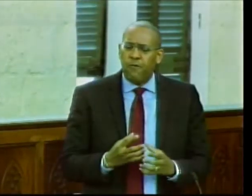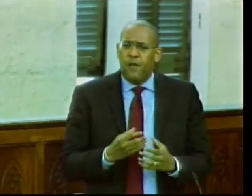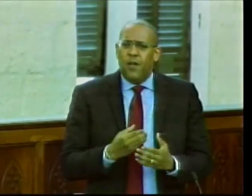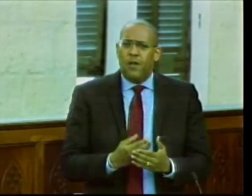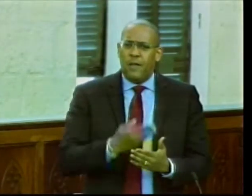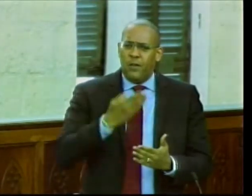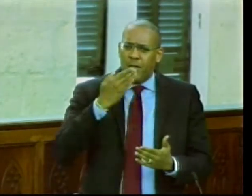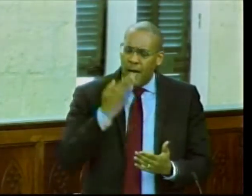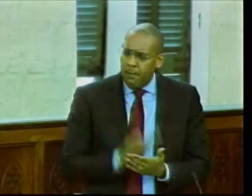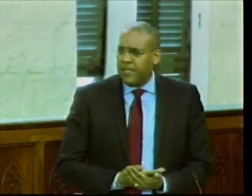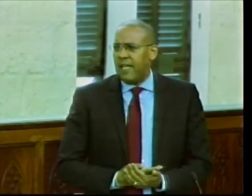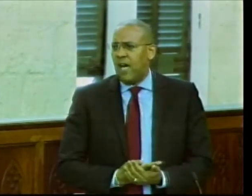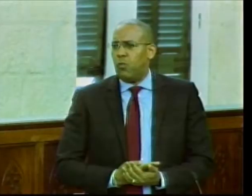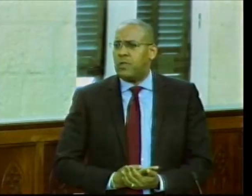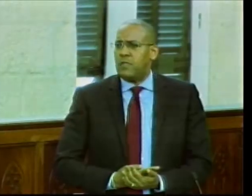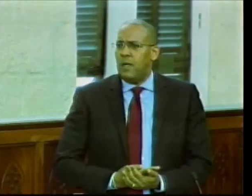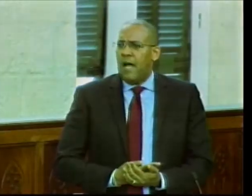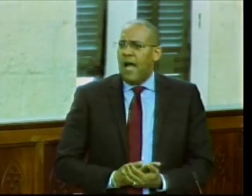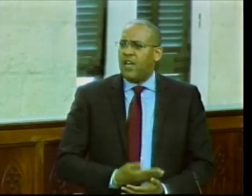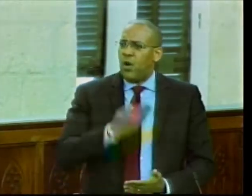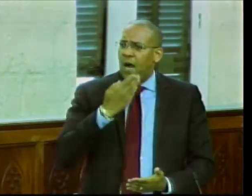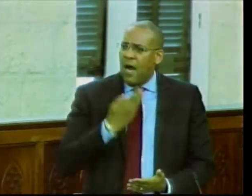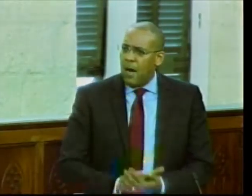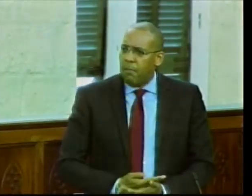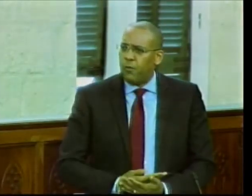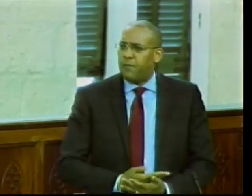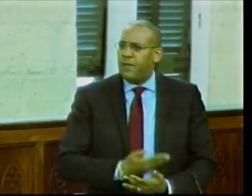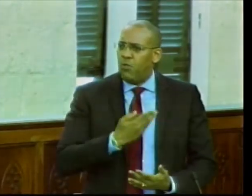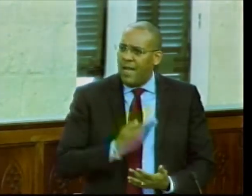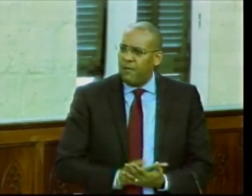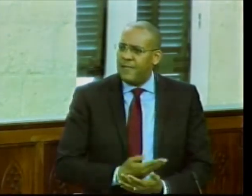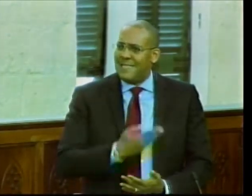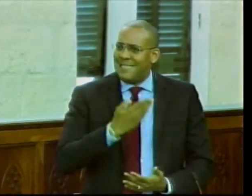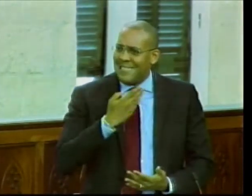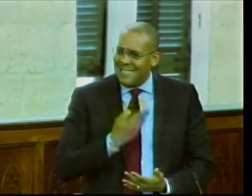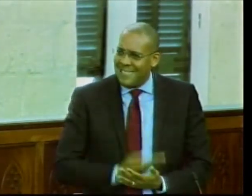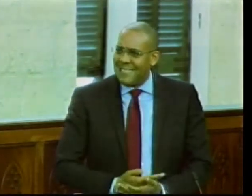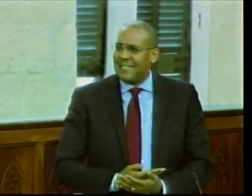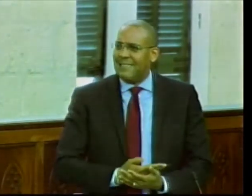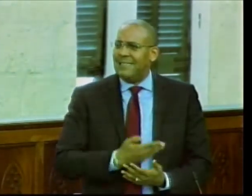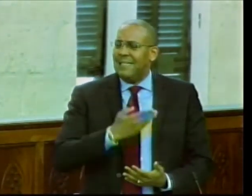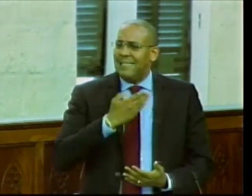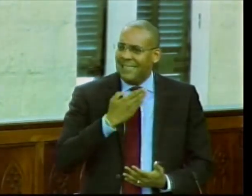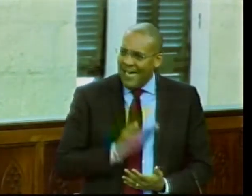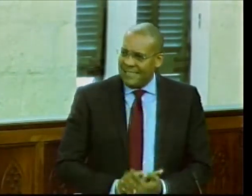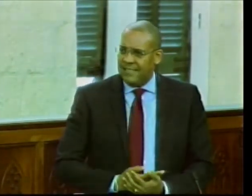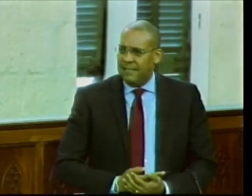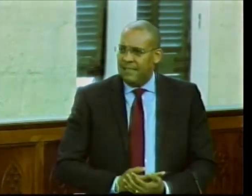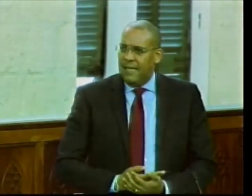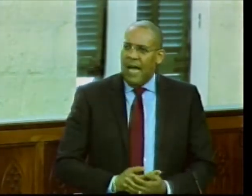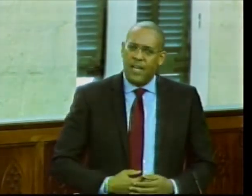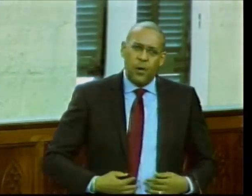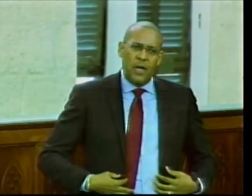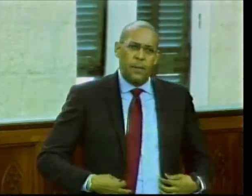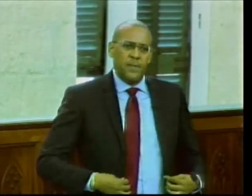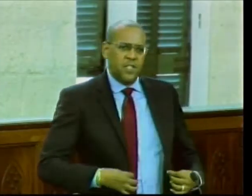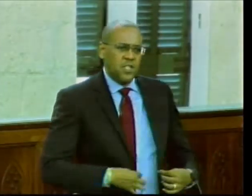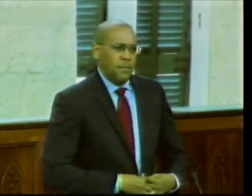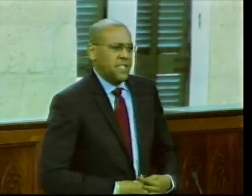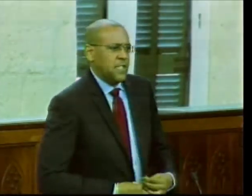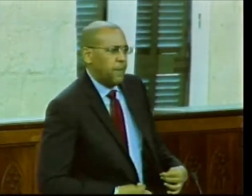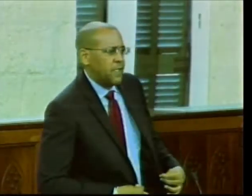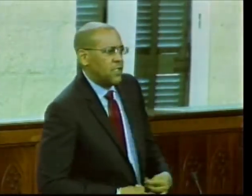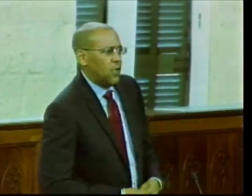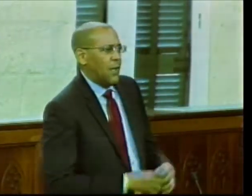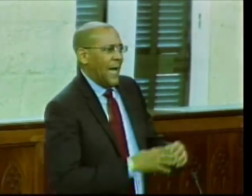have come to the House and you're armed with the relevant statistical data, and you are in a position,